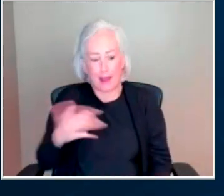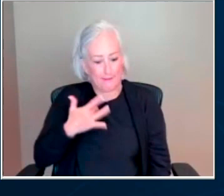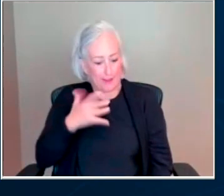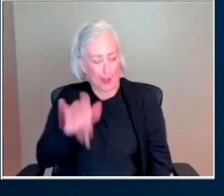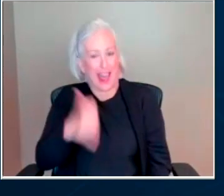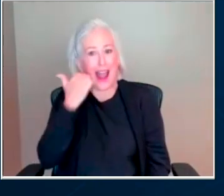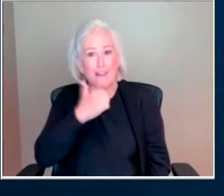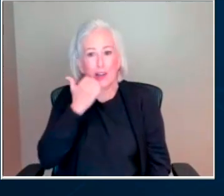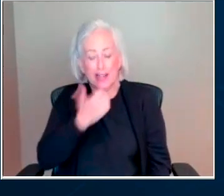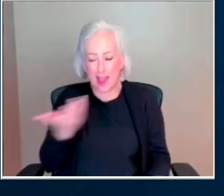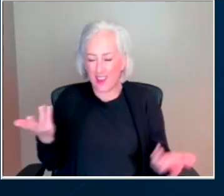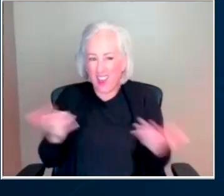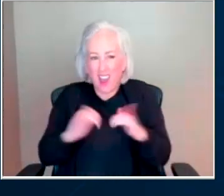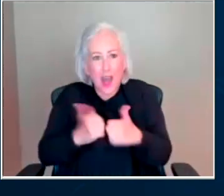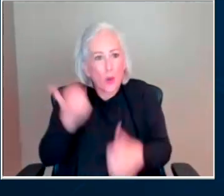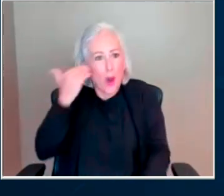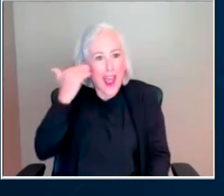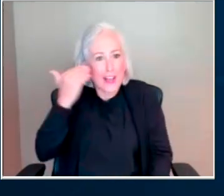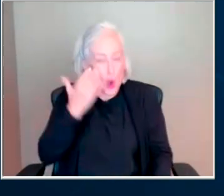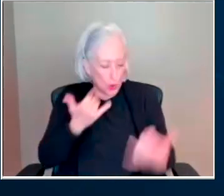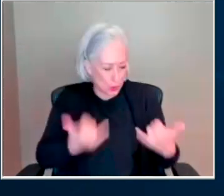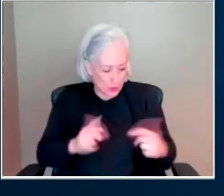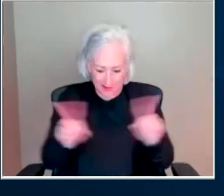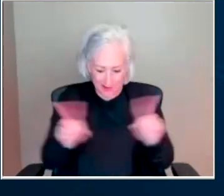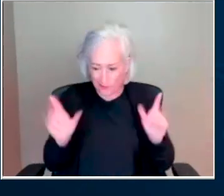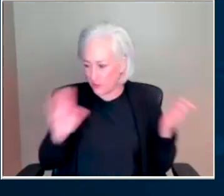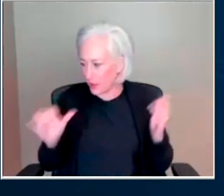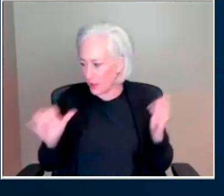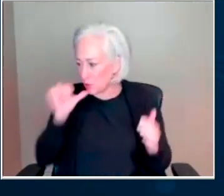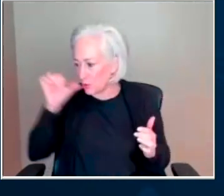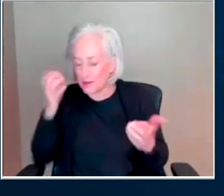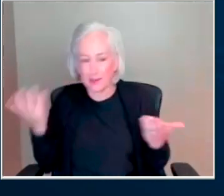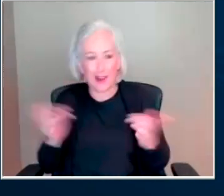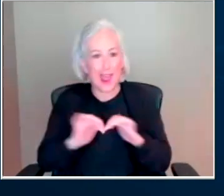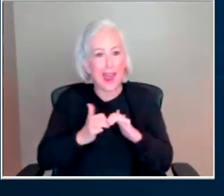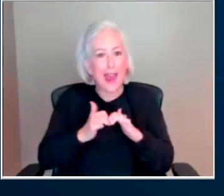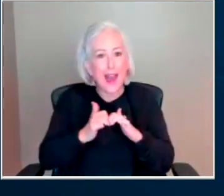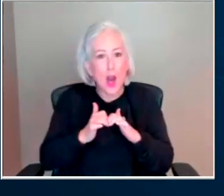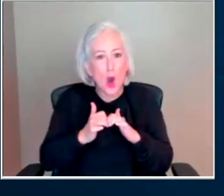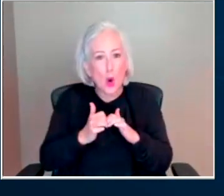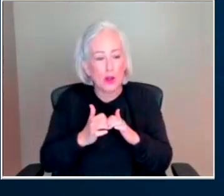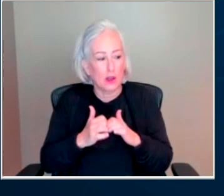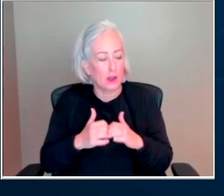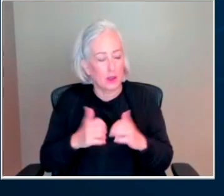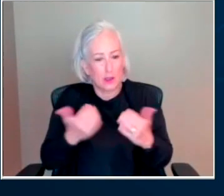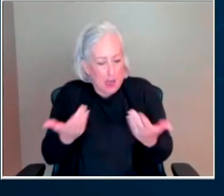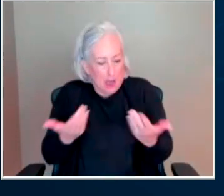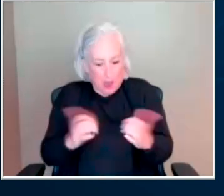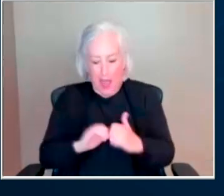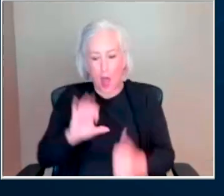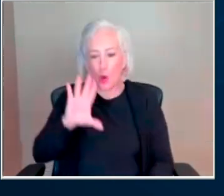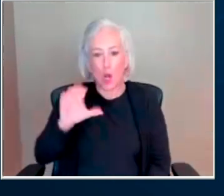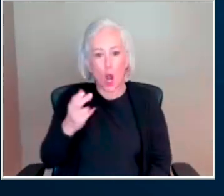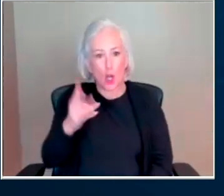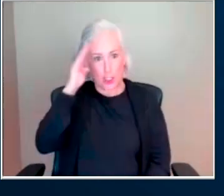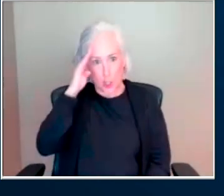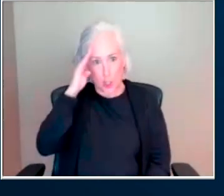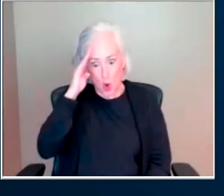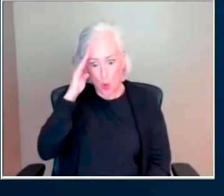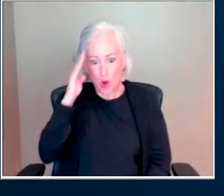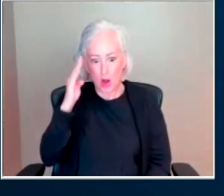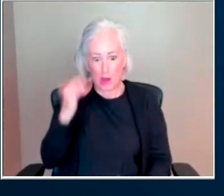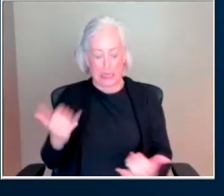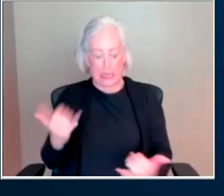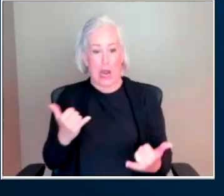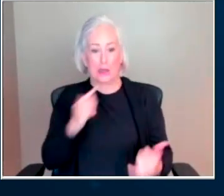do you know when to come see you? And I'm going to ask you that. How does someone like Archie know when it's gone too far? What are those